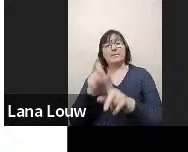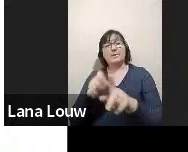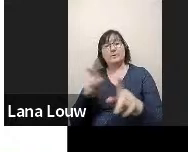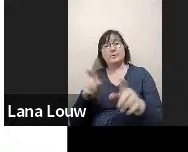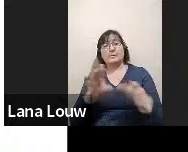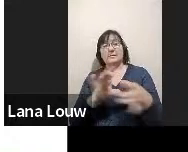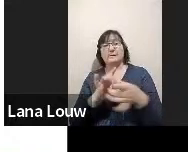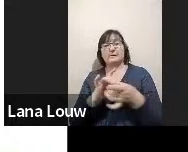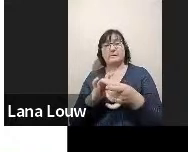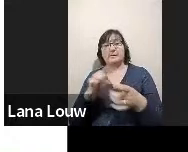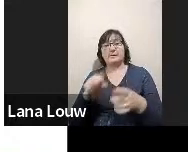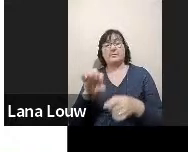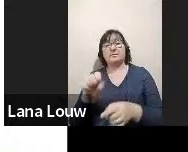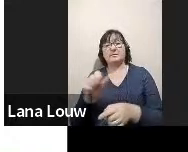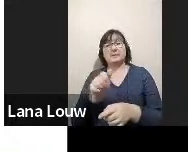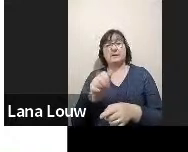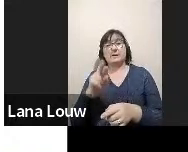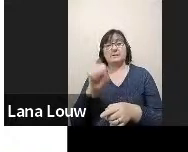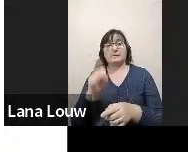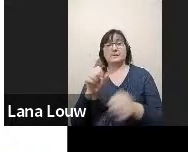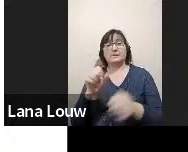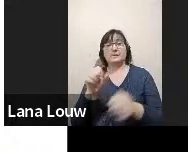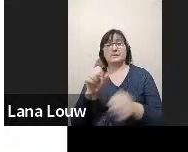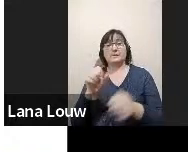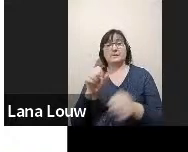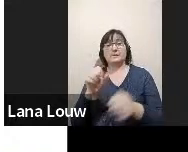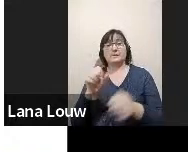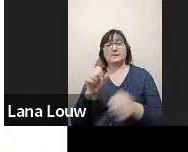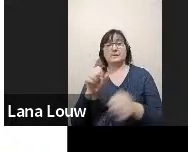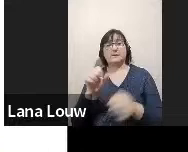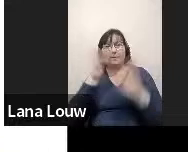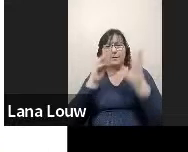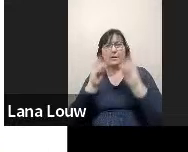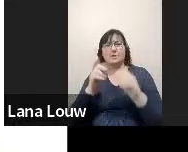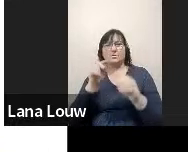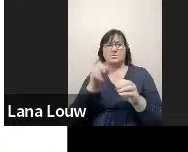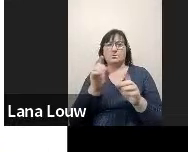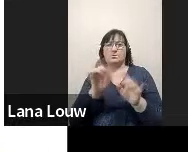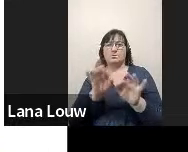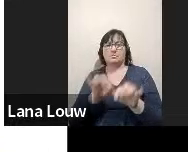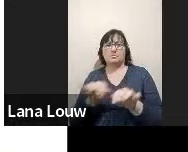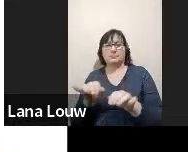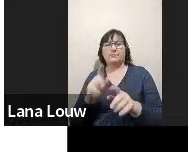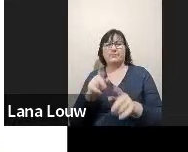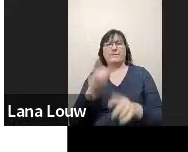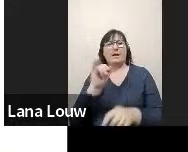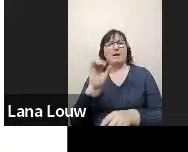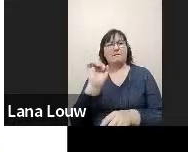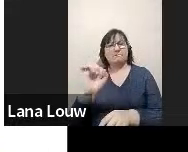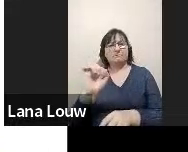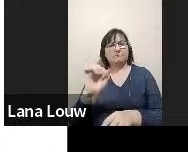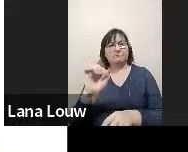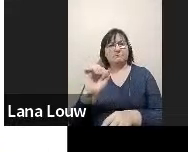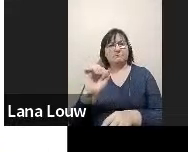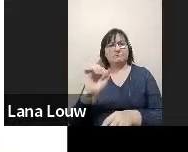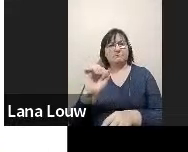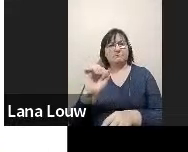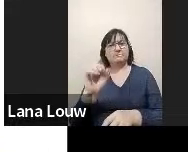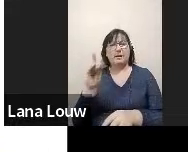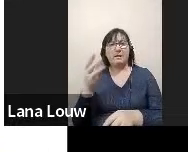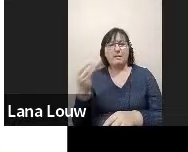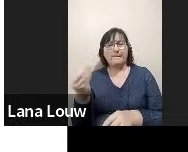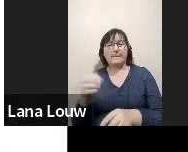So the details that will be put in is their ID number or their passport number. Okay. Where it